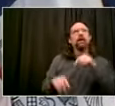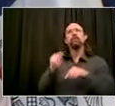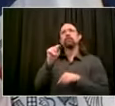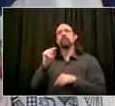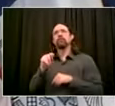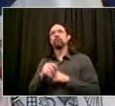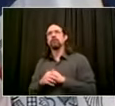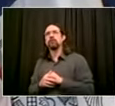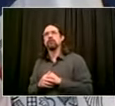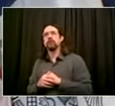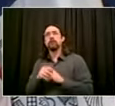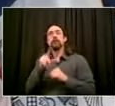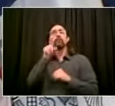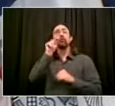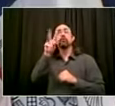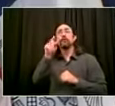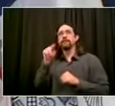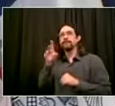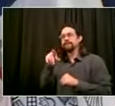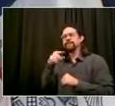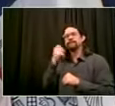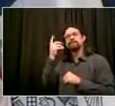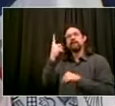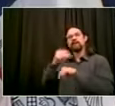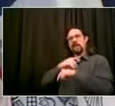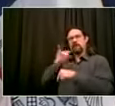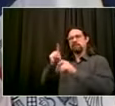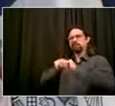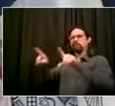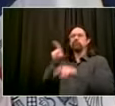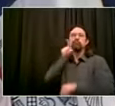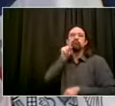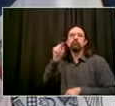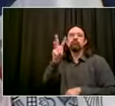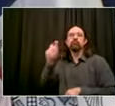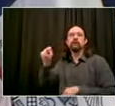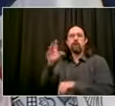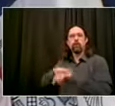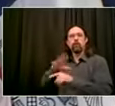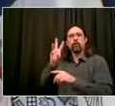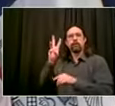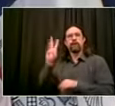is to get people in the community to understand in an ever-changing environment